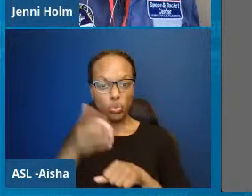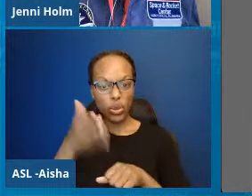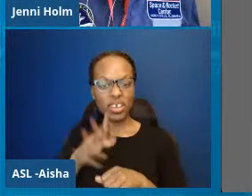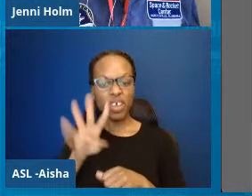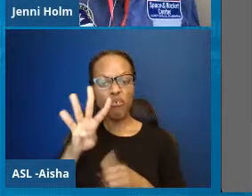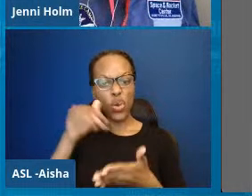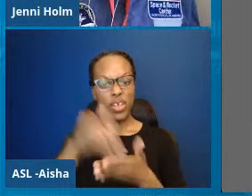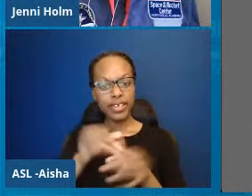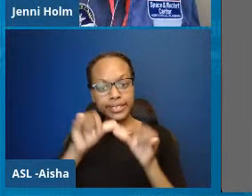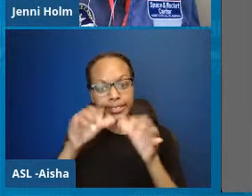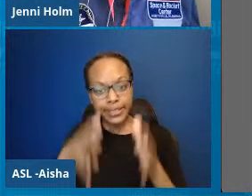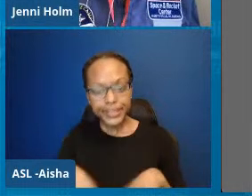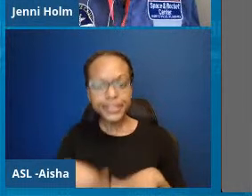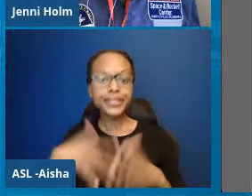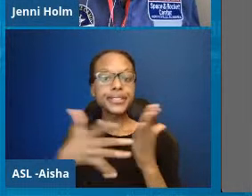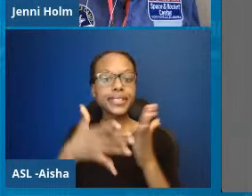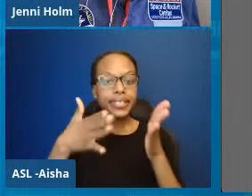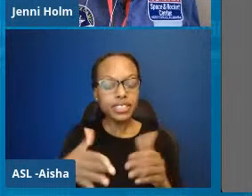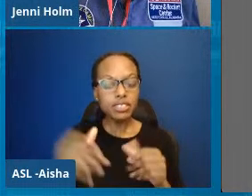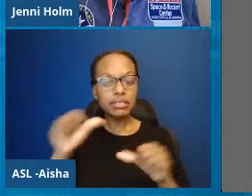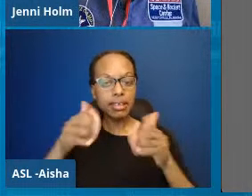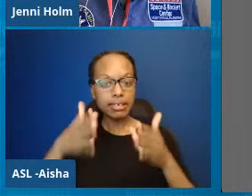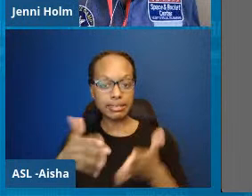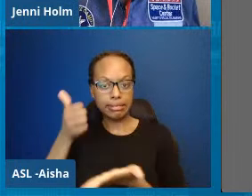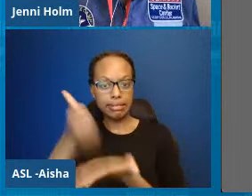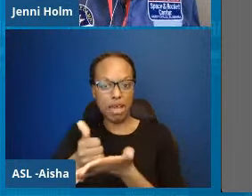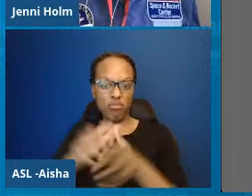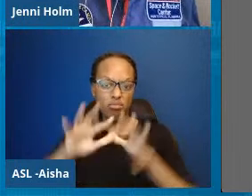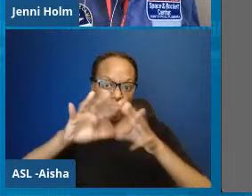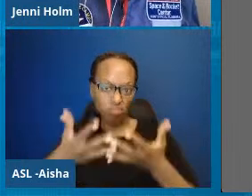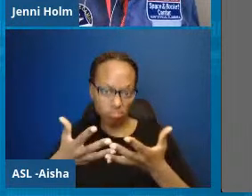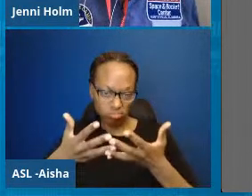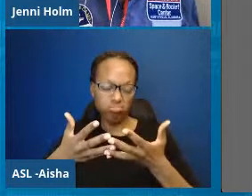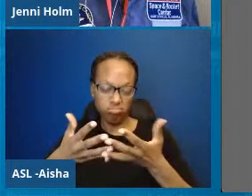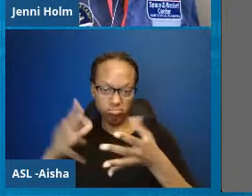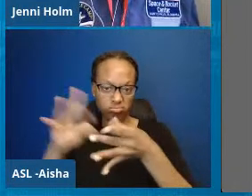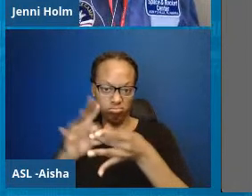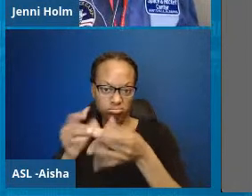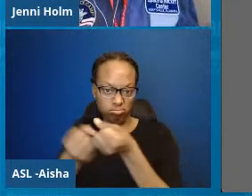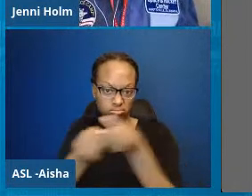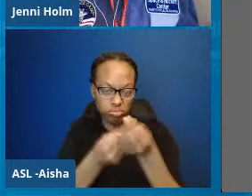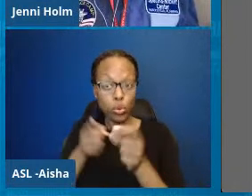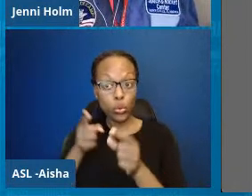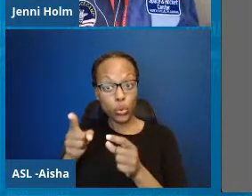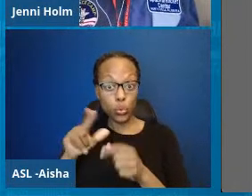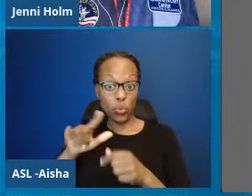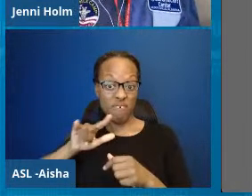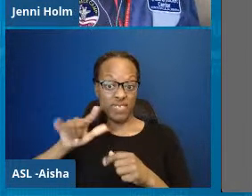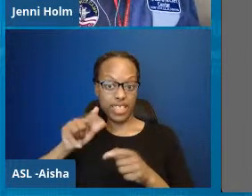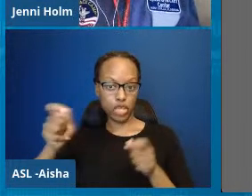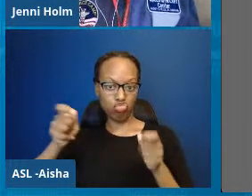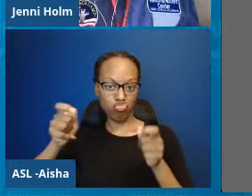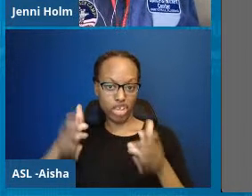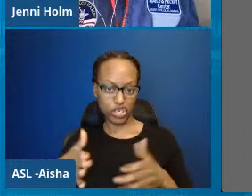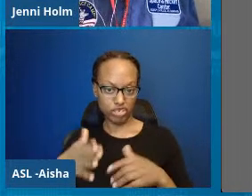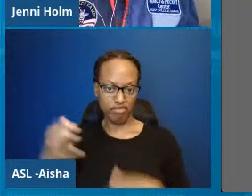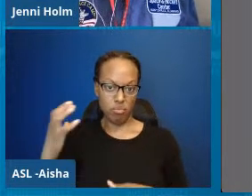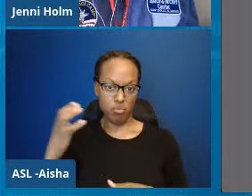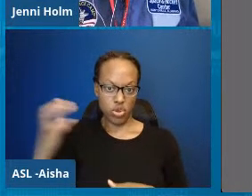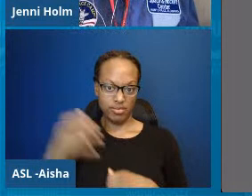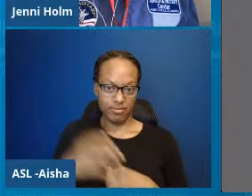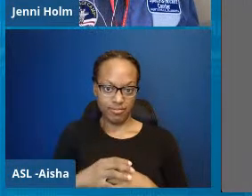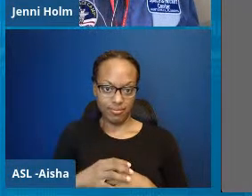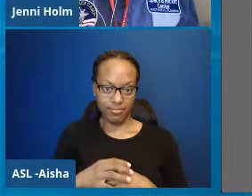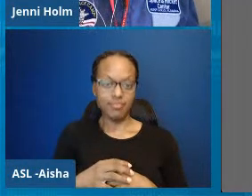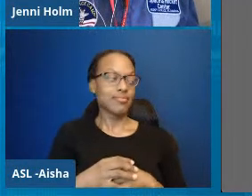engineers, technicians, scientists, and others help from around the world. You're the flight director, the boss of them. So that's in mission